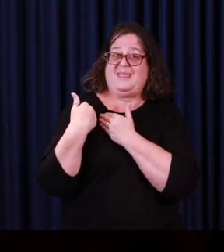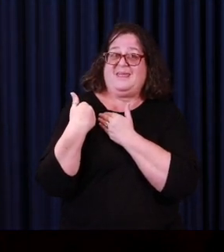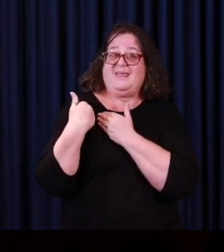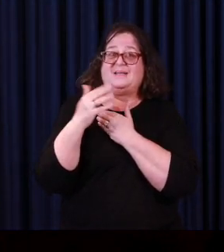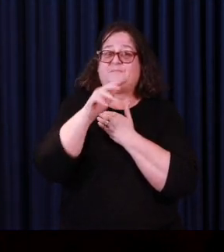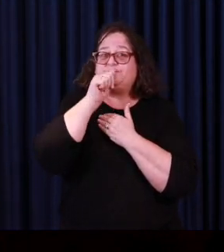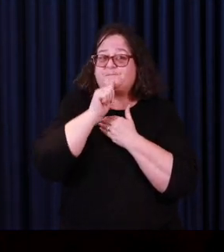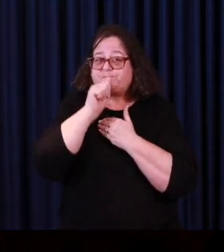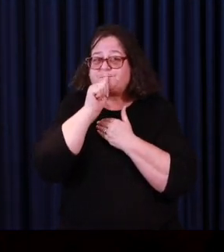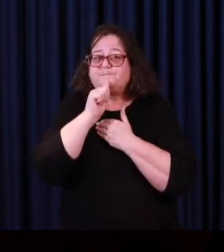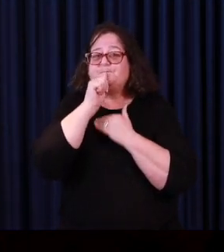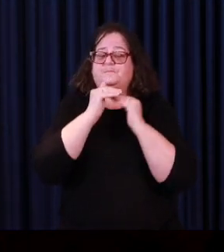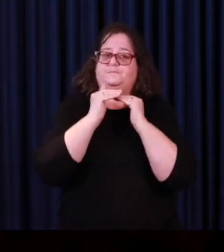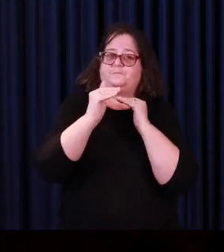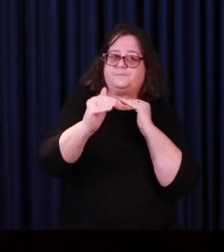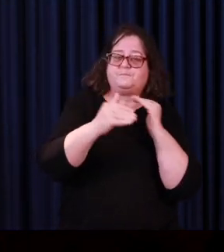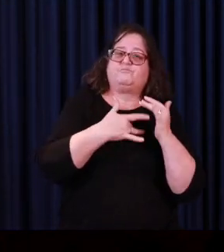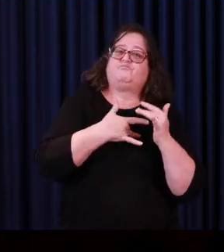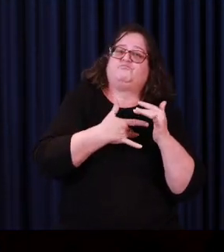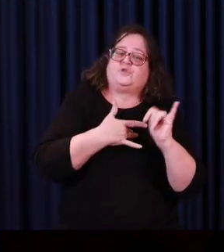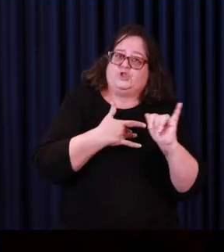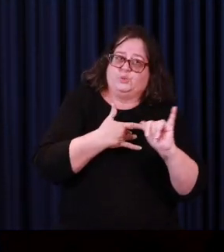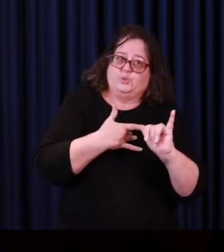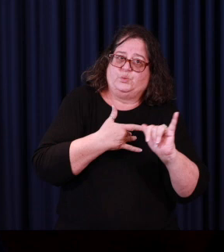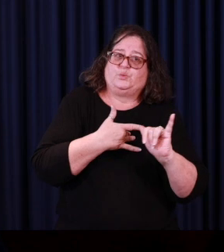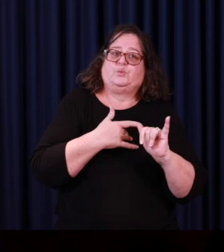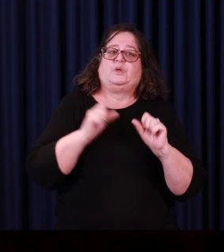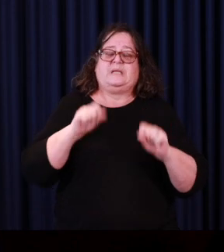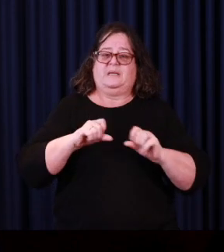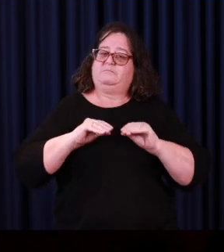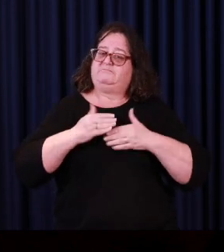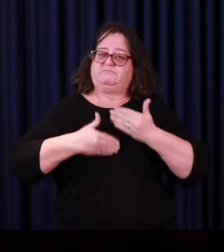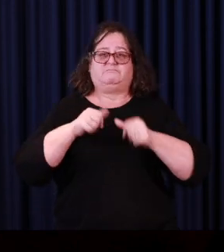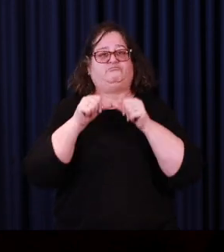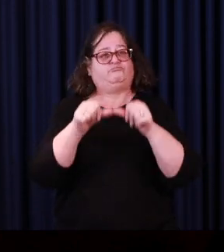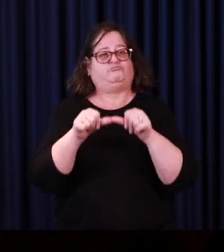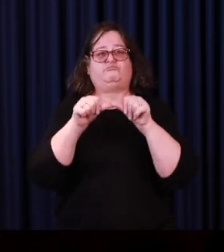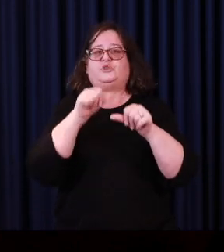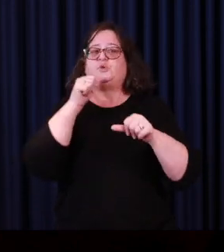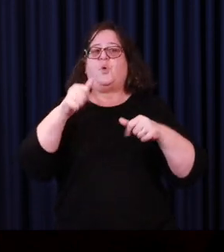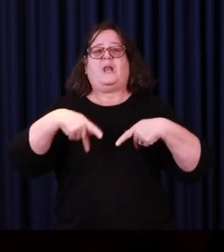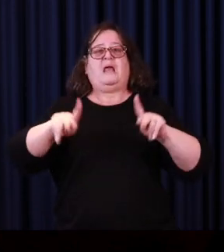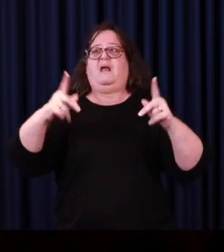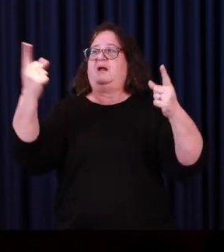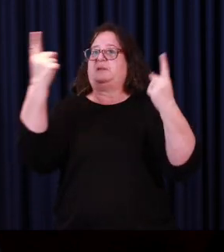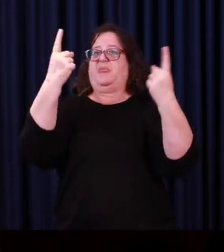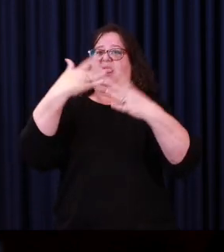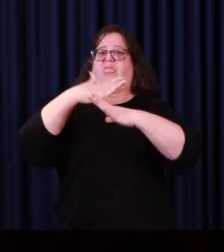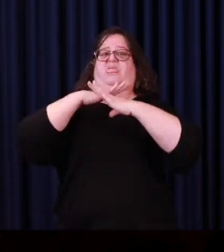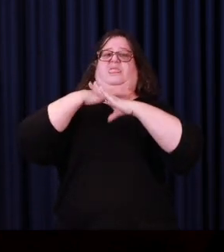compassion, we move forward, allowing nothing to get in our way and